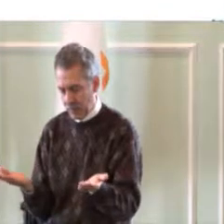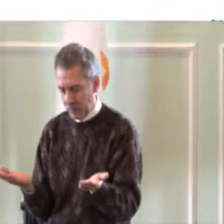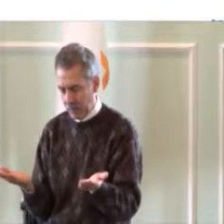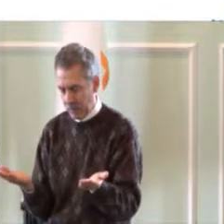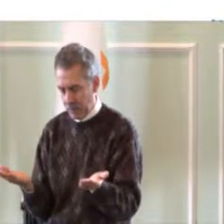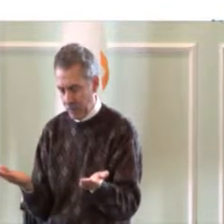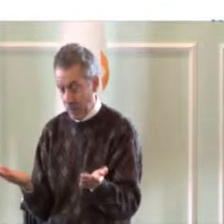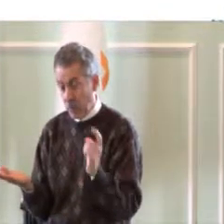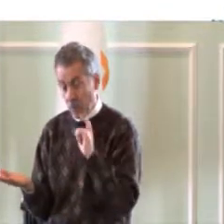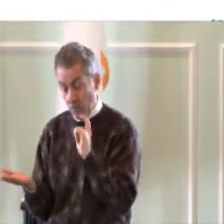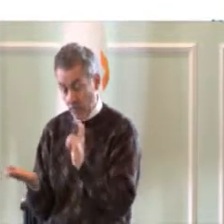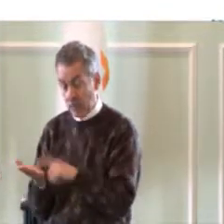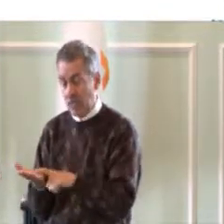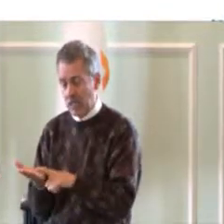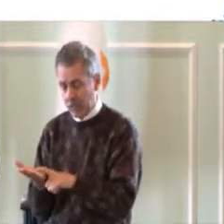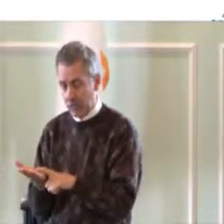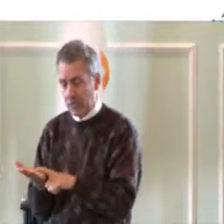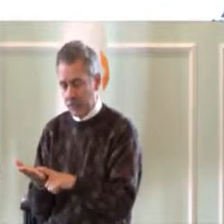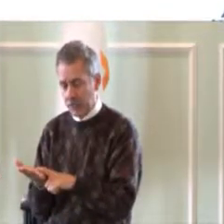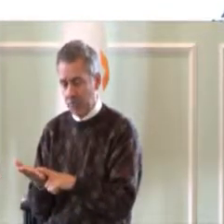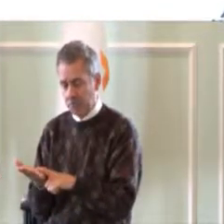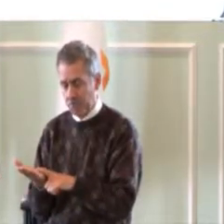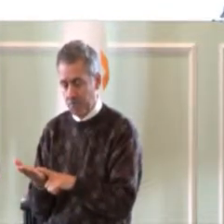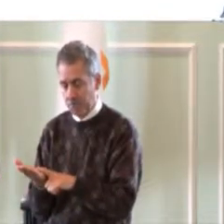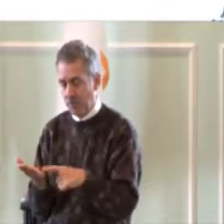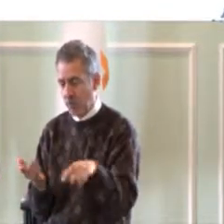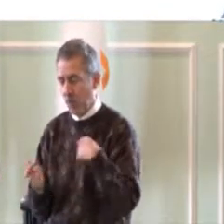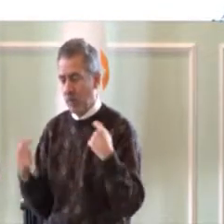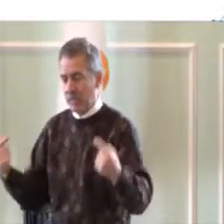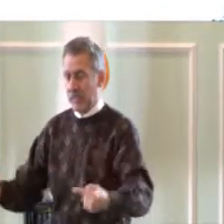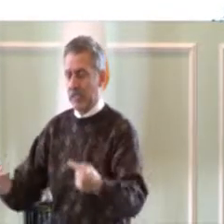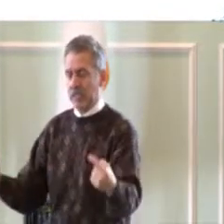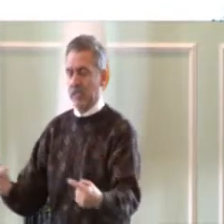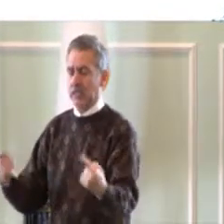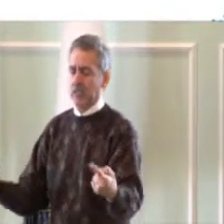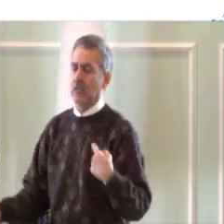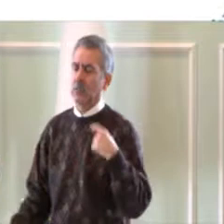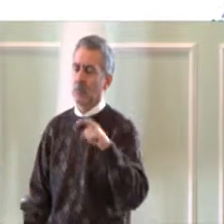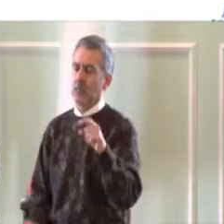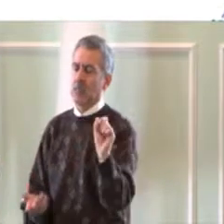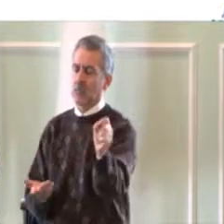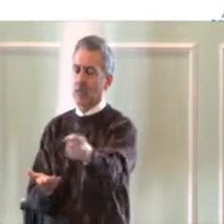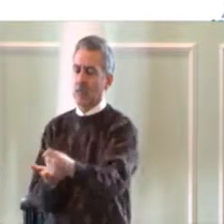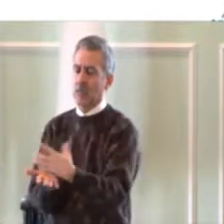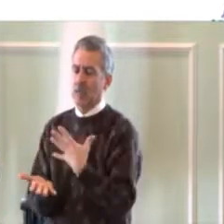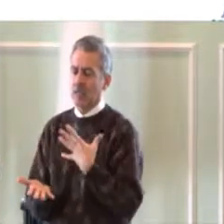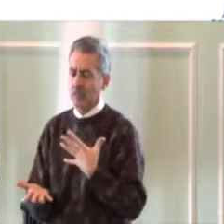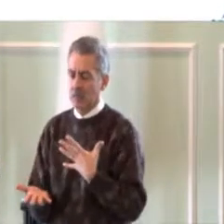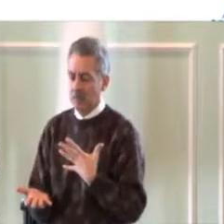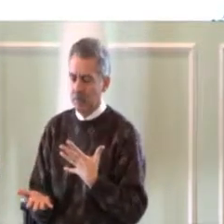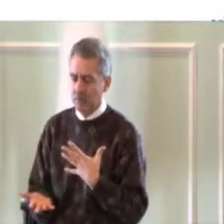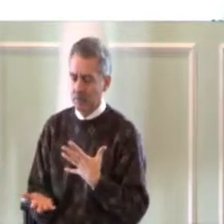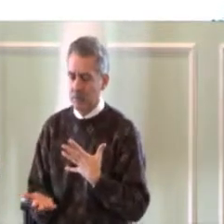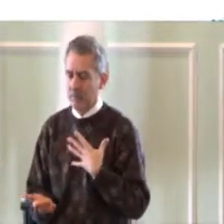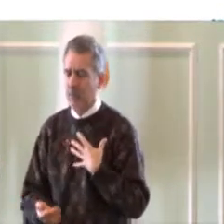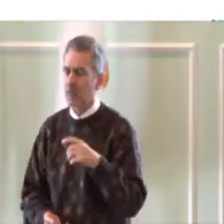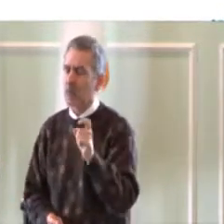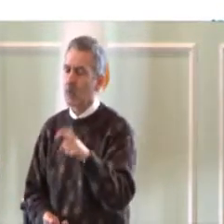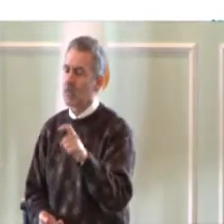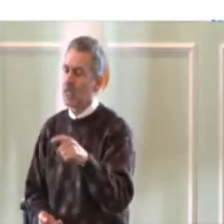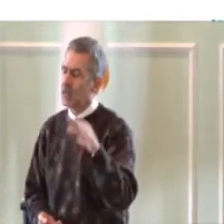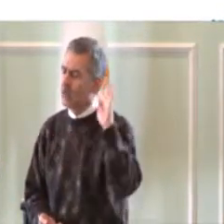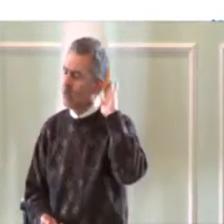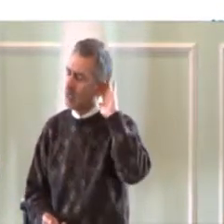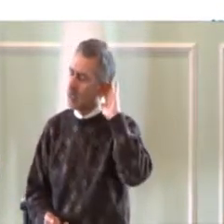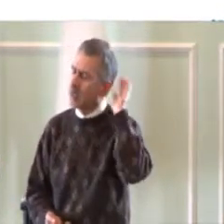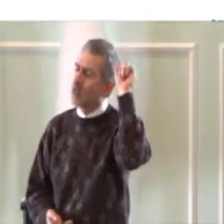We recognize, Lord, that all of us are sinners in need of your grace, and all of us need to hear